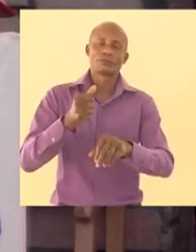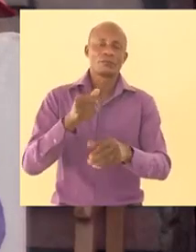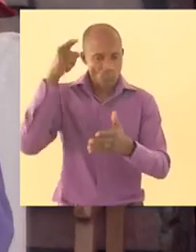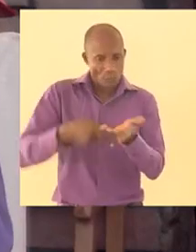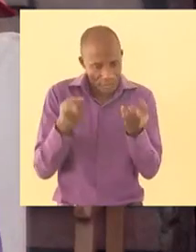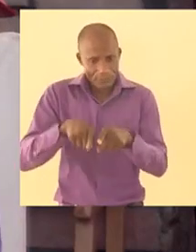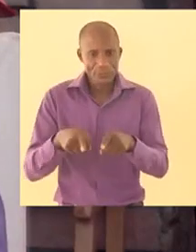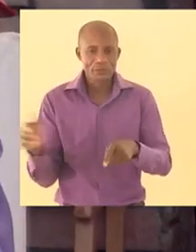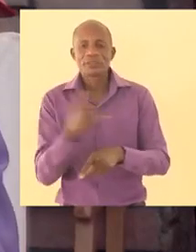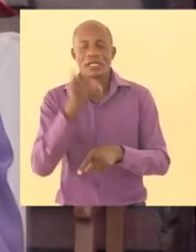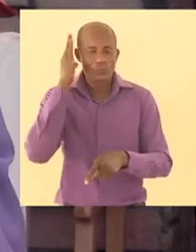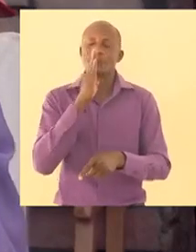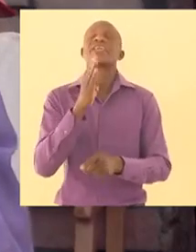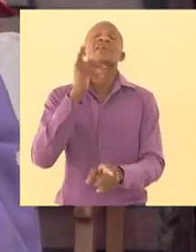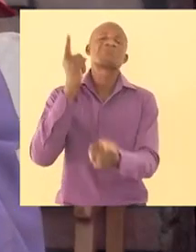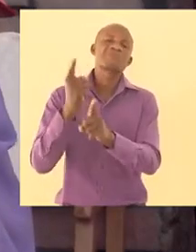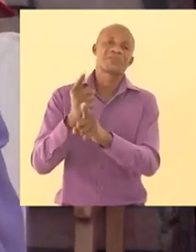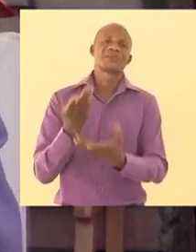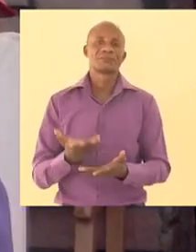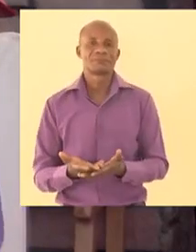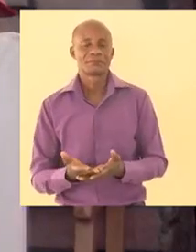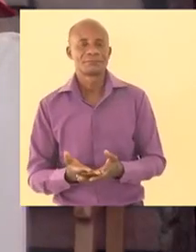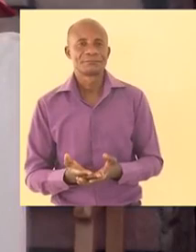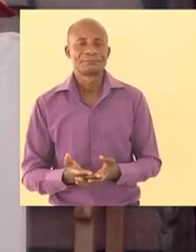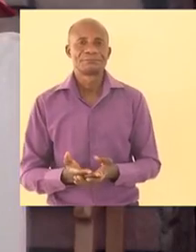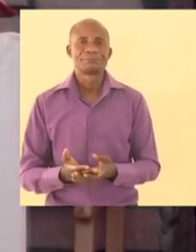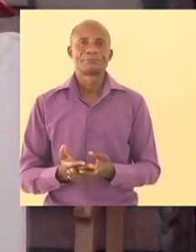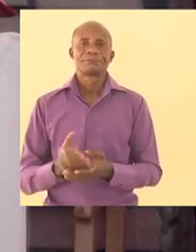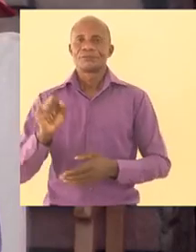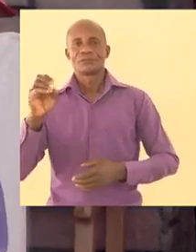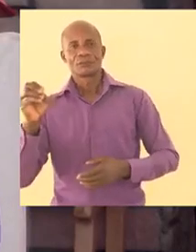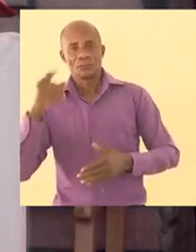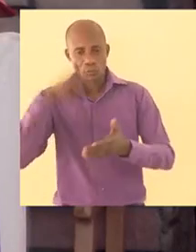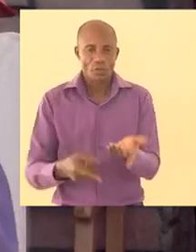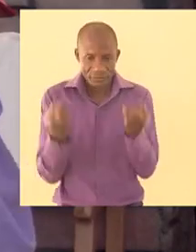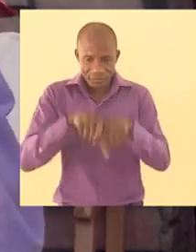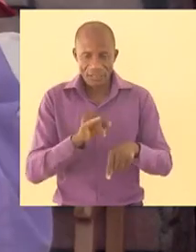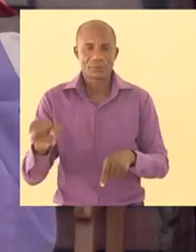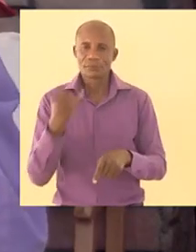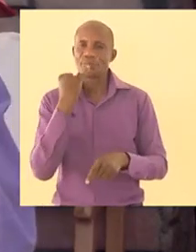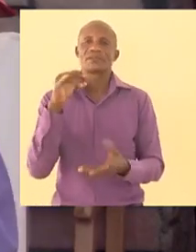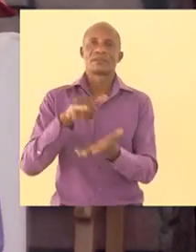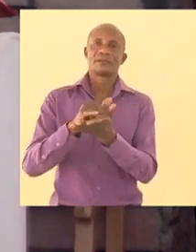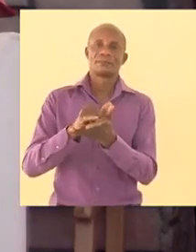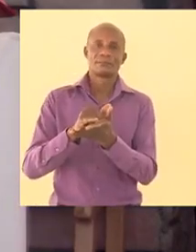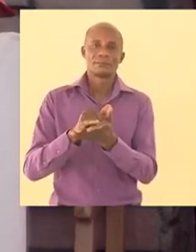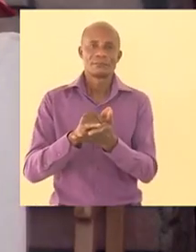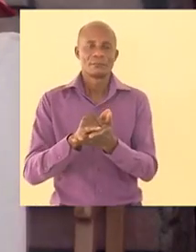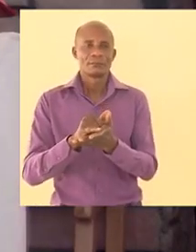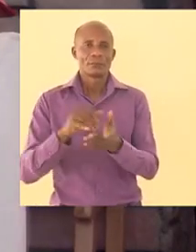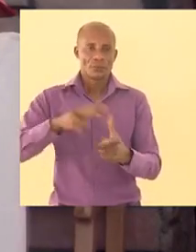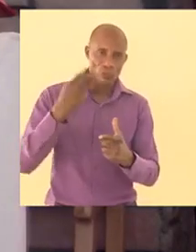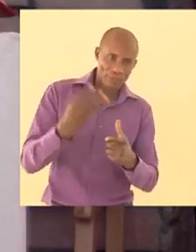what happens? Will they not be correct? They will be correct. So what is happening is that, is it Edmund